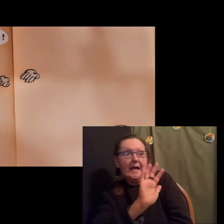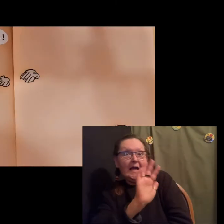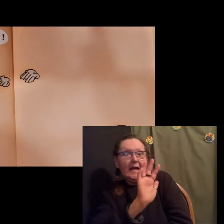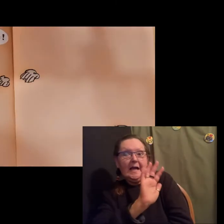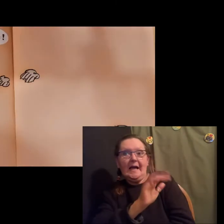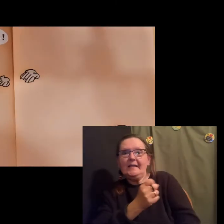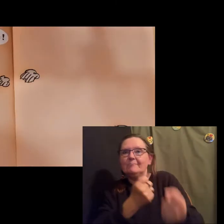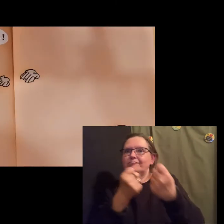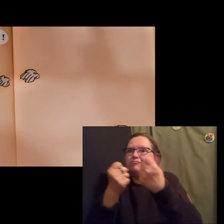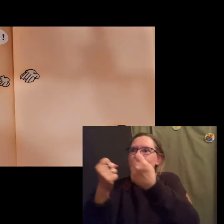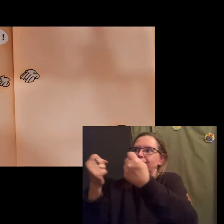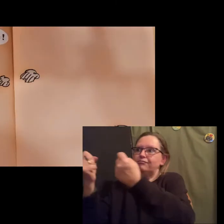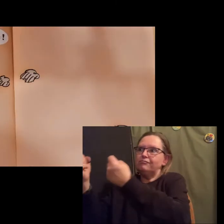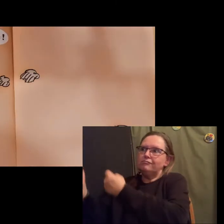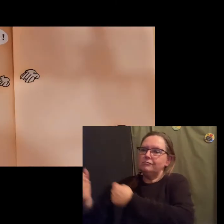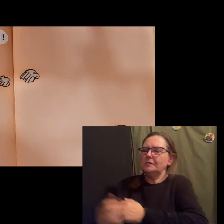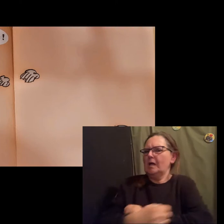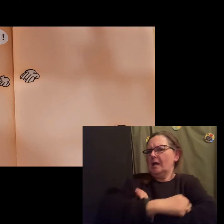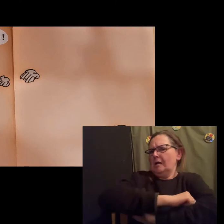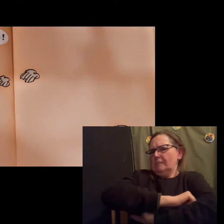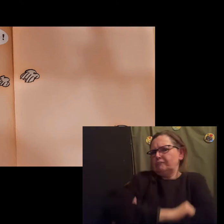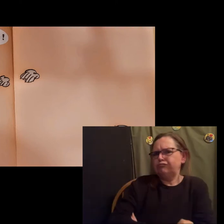Bye.